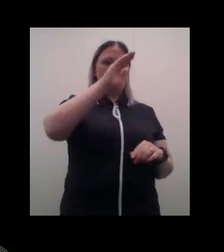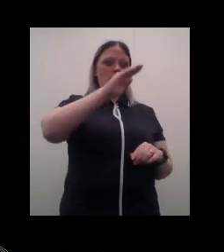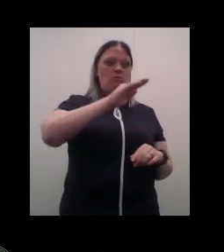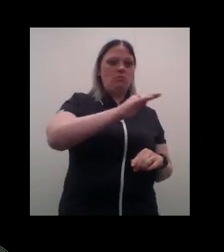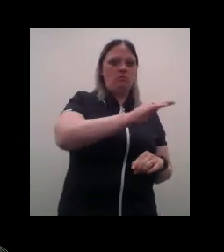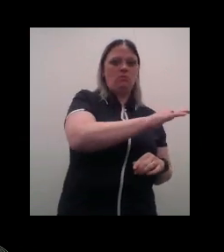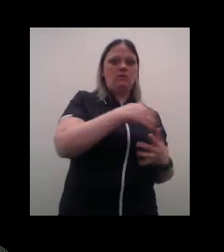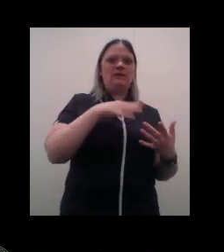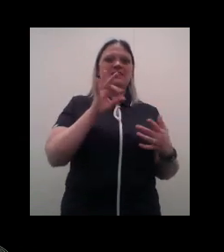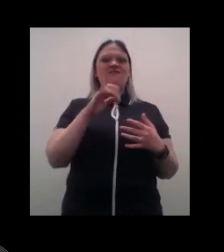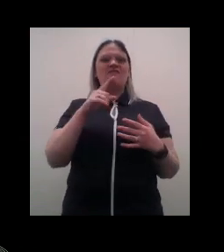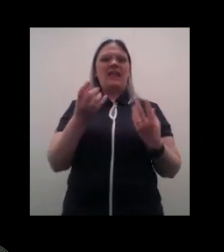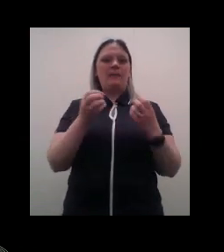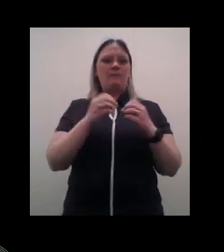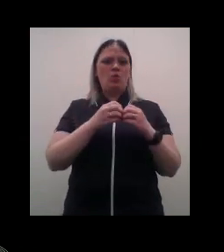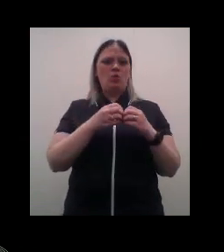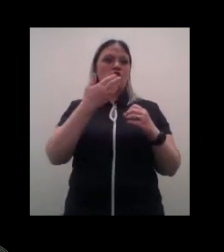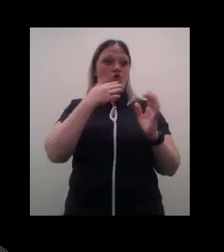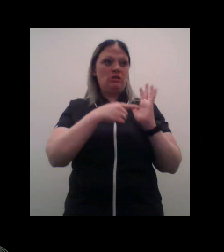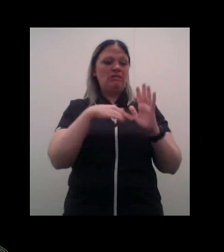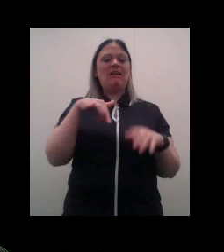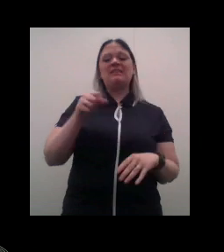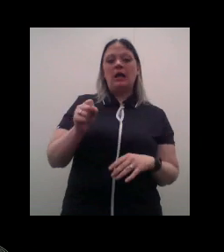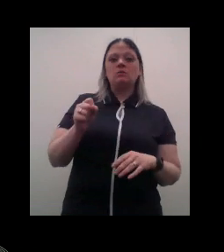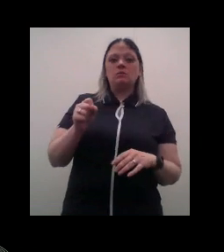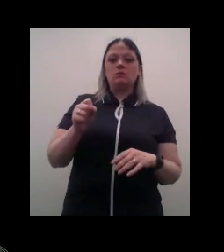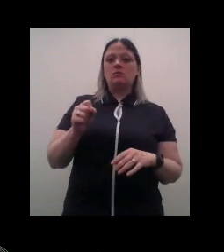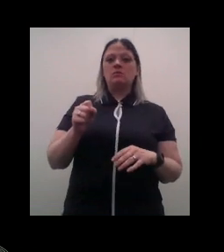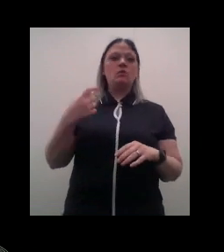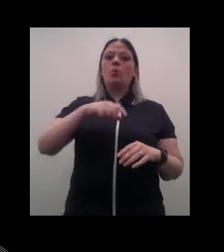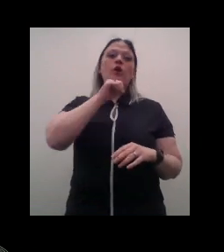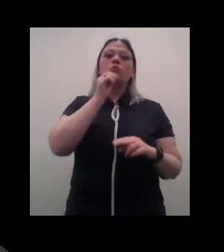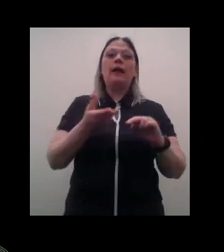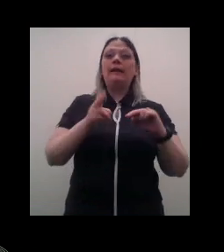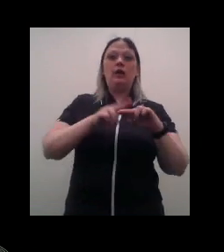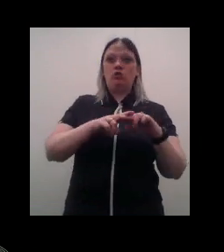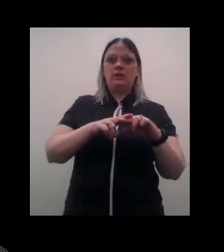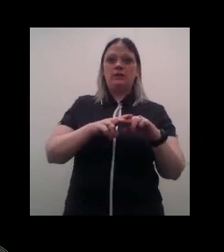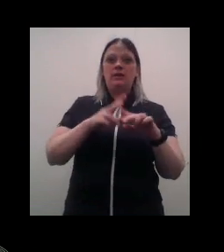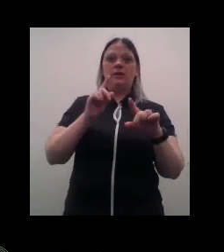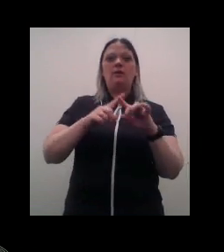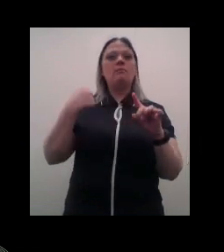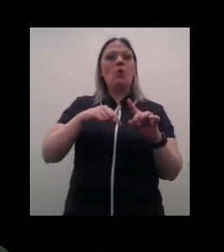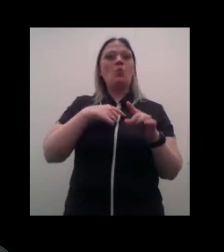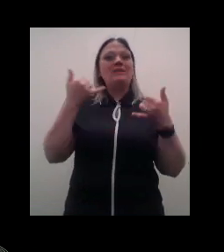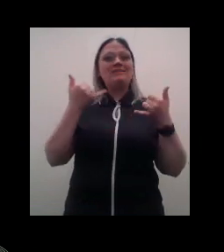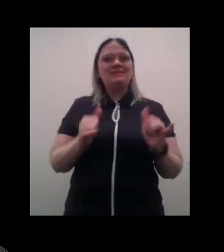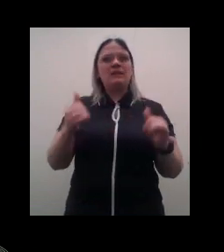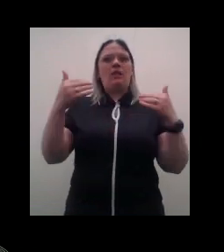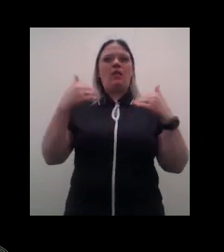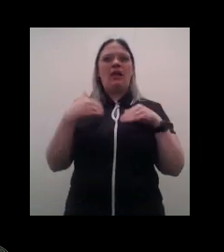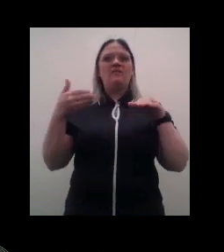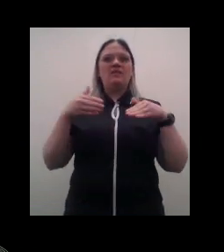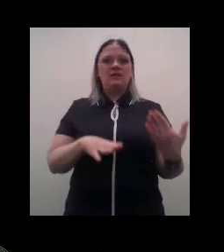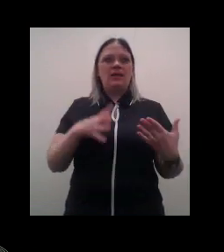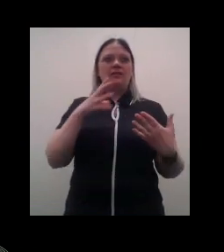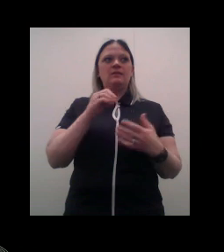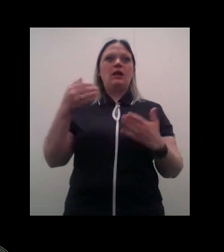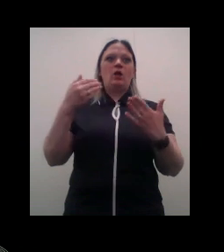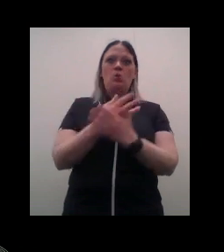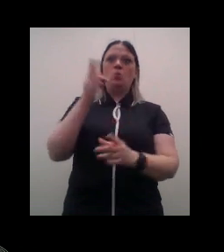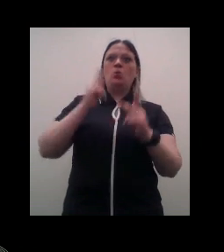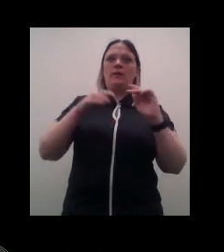weeks. Is that a good sign? Yes. We're not increasing. We are still seeing deaths, though, and we are still seeing new